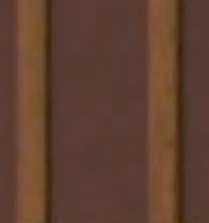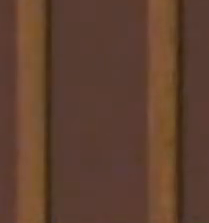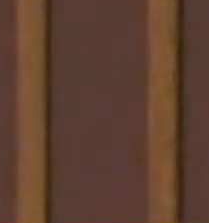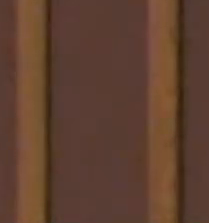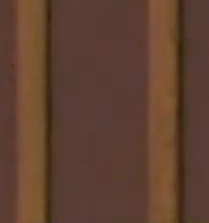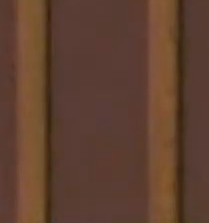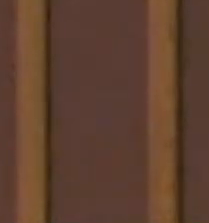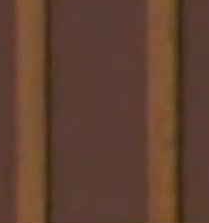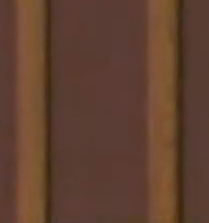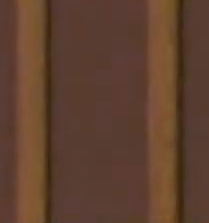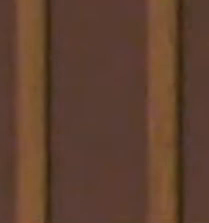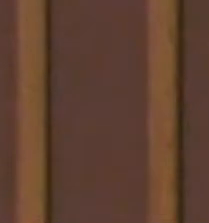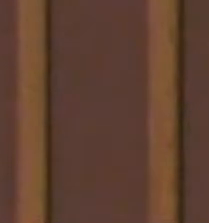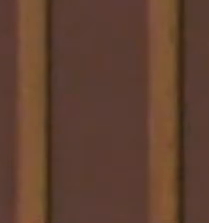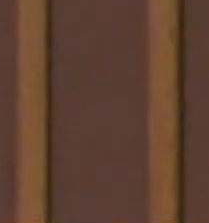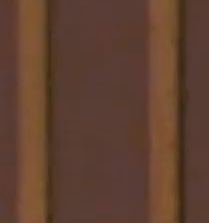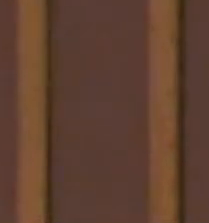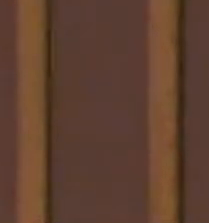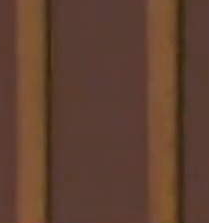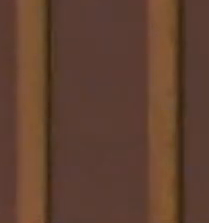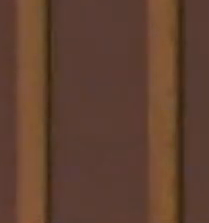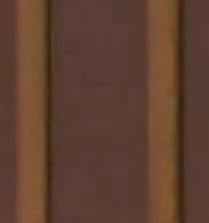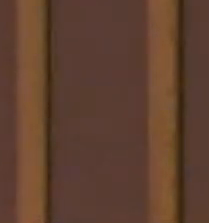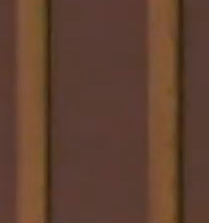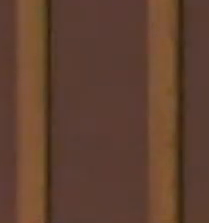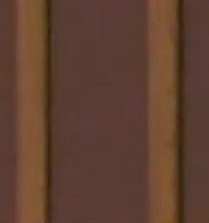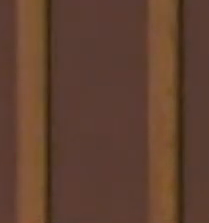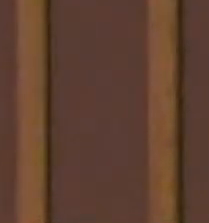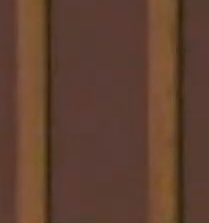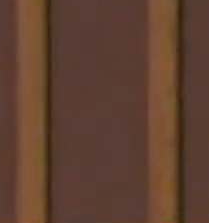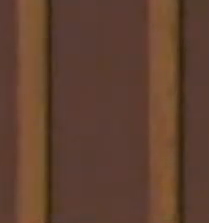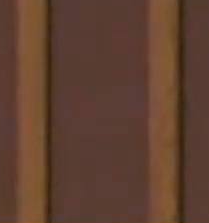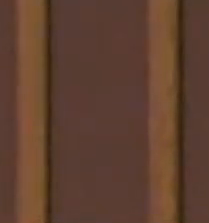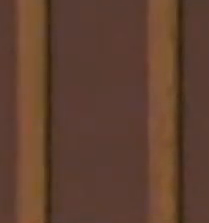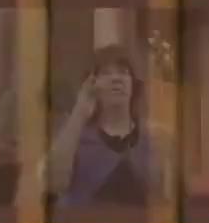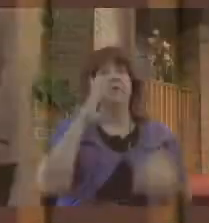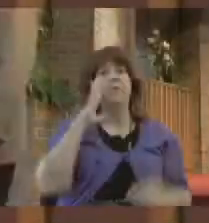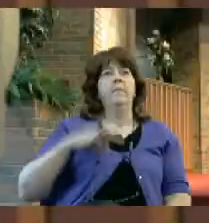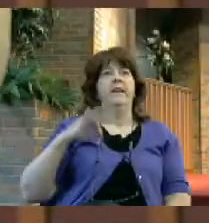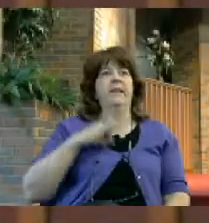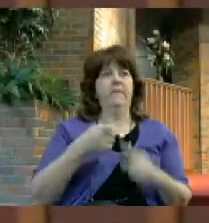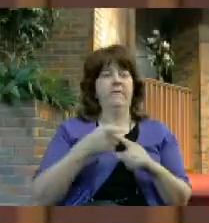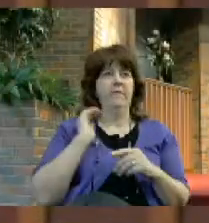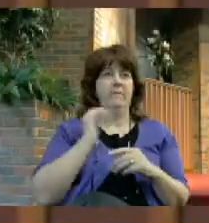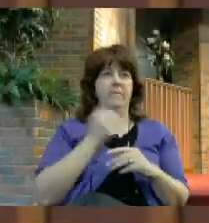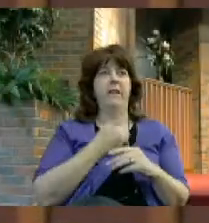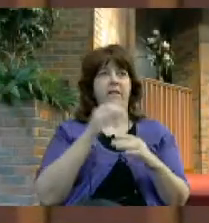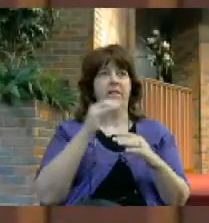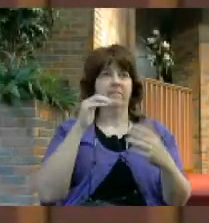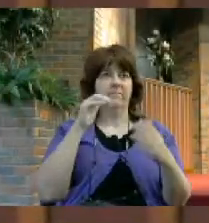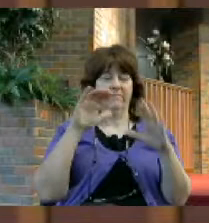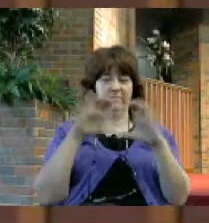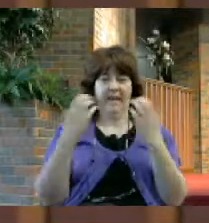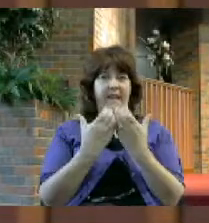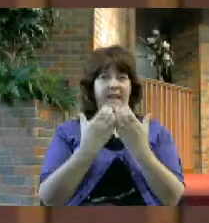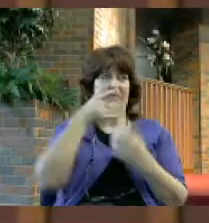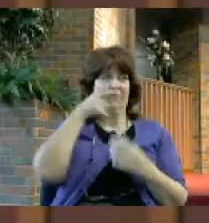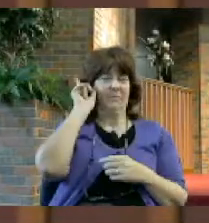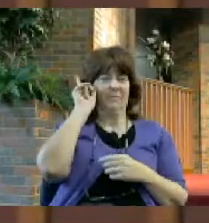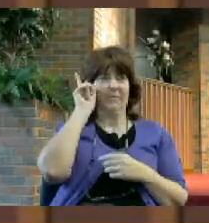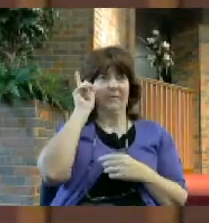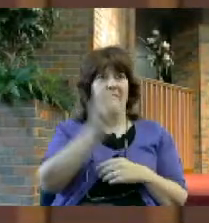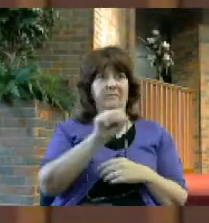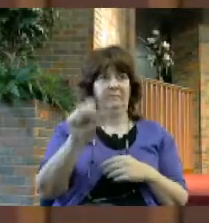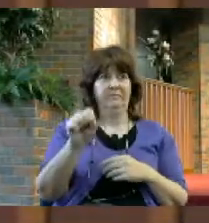Good to see everyone here this morning. I hope we're able to benefit from our Bible class hour together. If you're visiting with us, we're delighted to have you here with us this